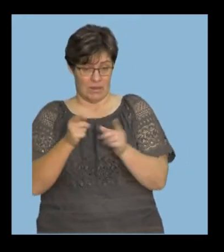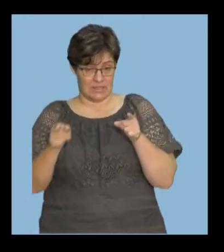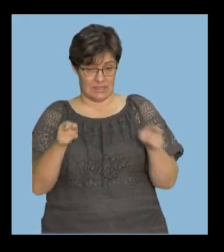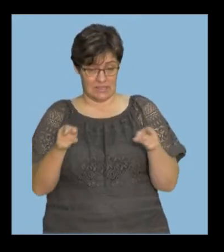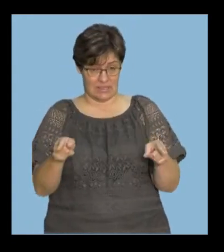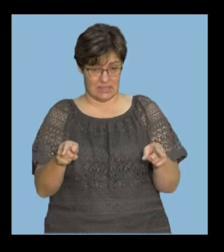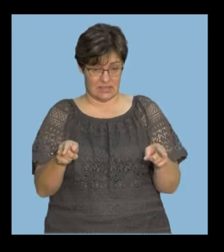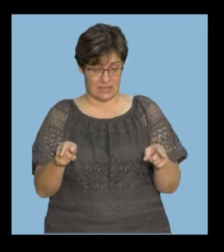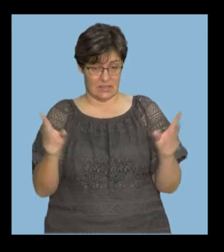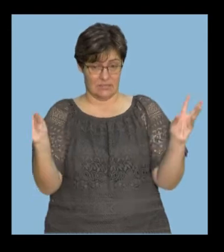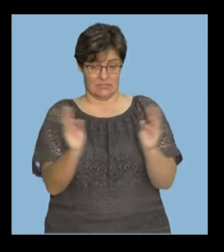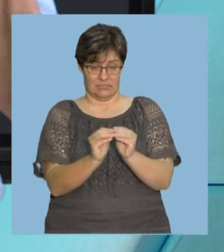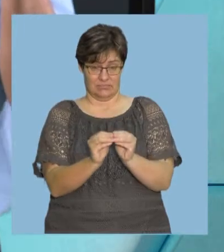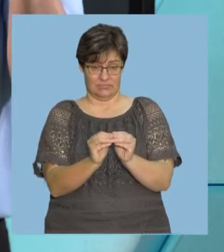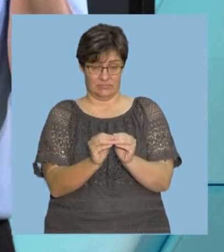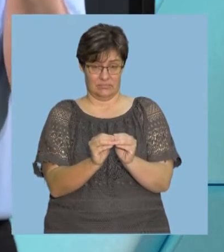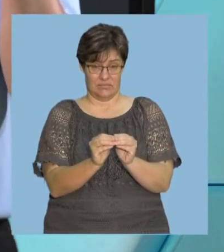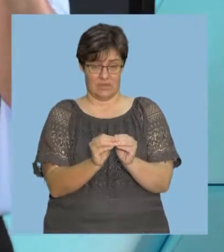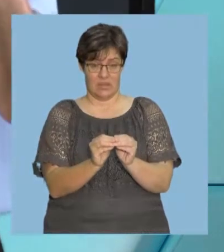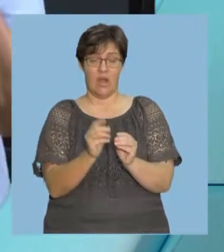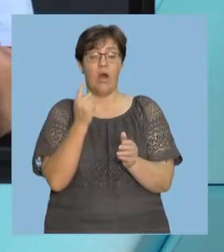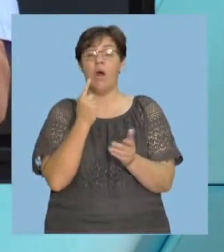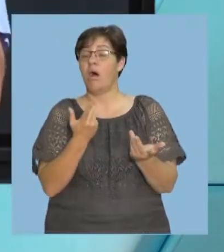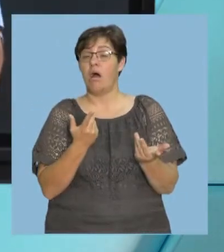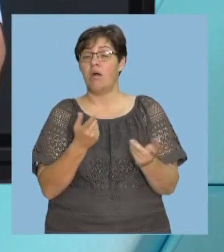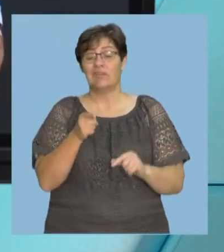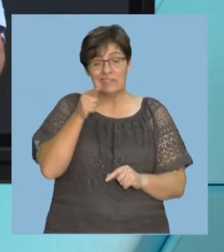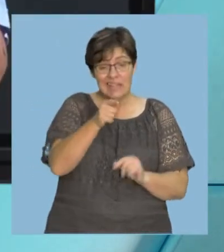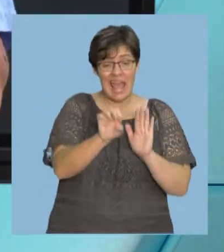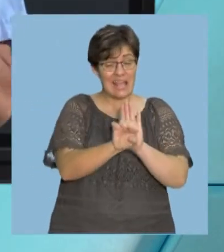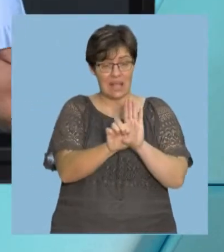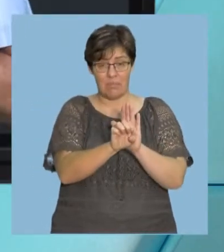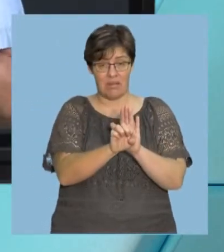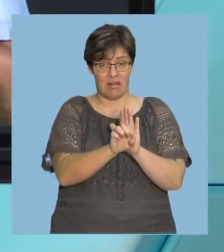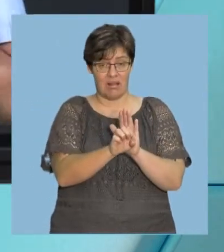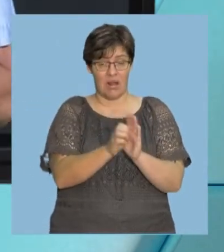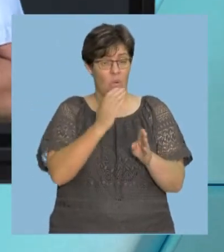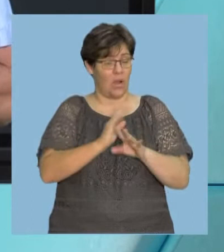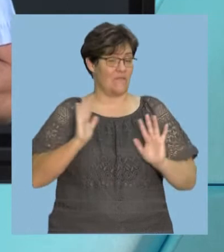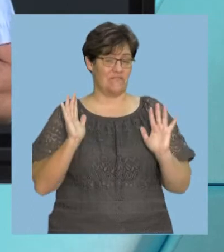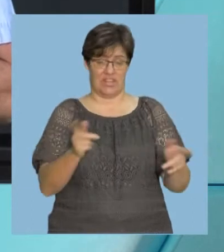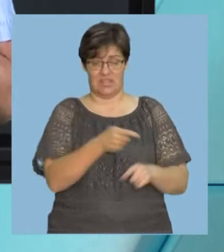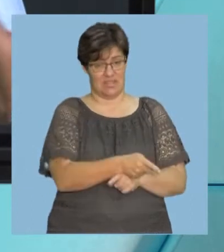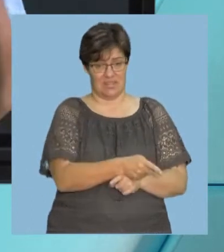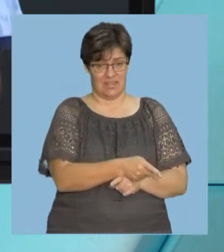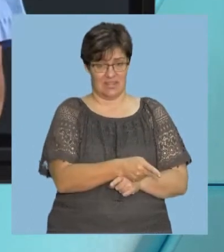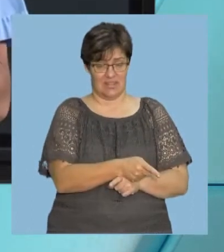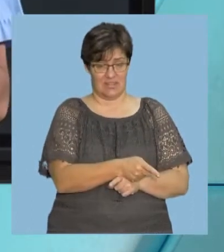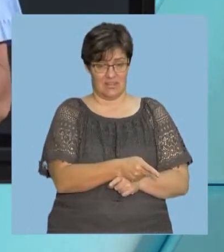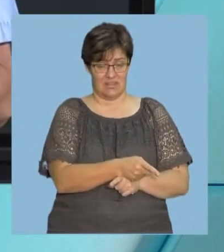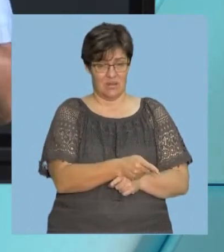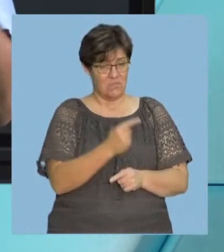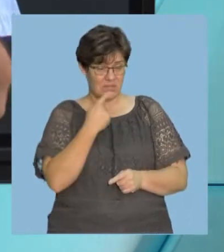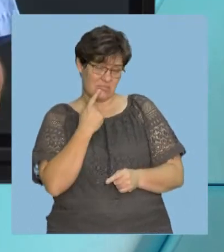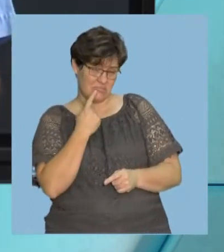Y. But guys, that only works for this example that we've done. We need to make